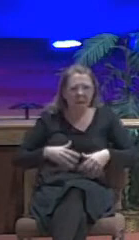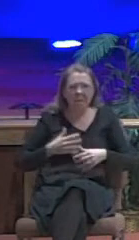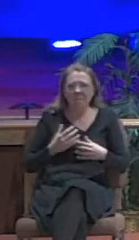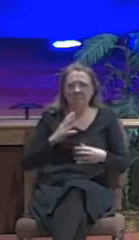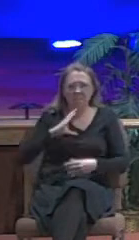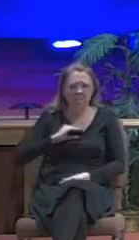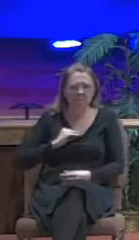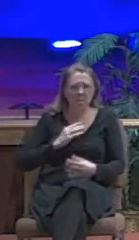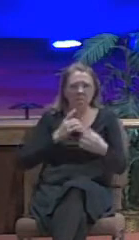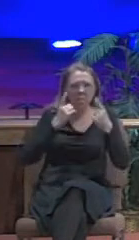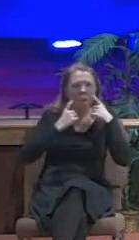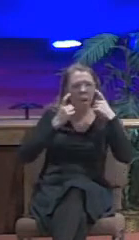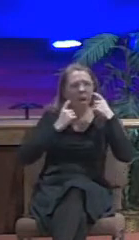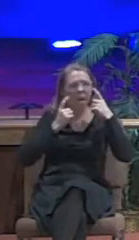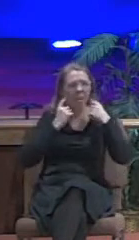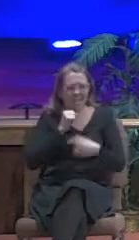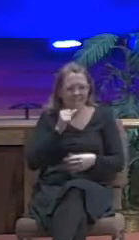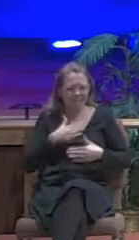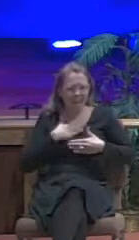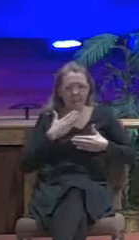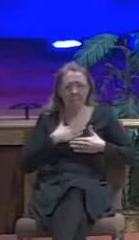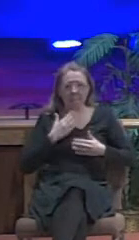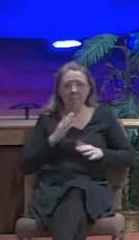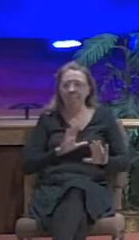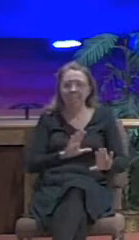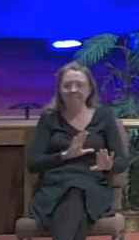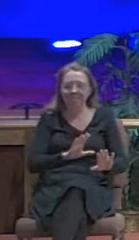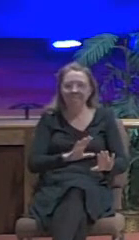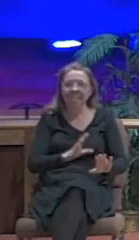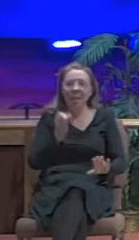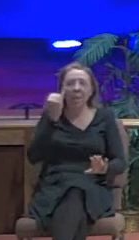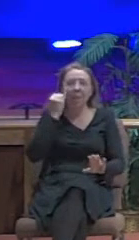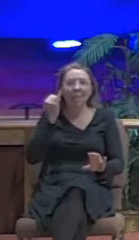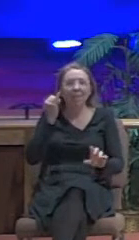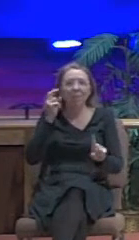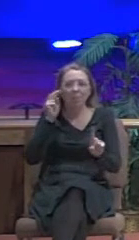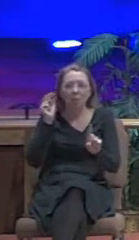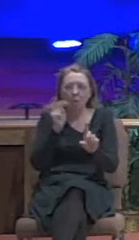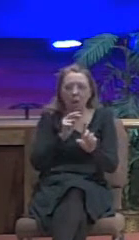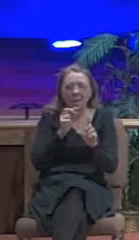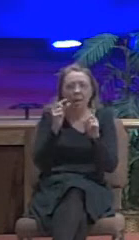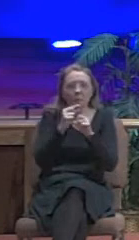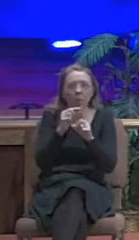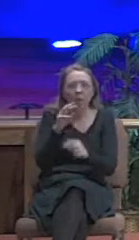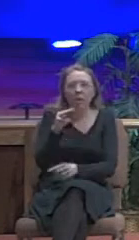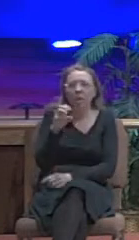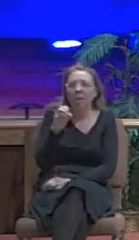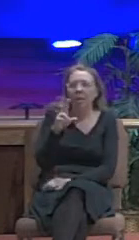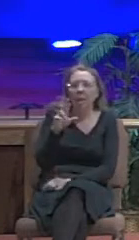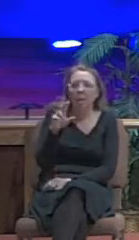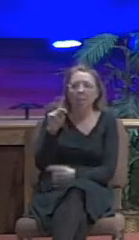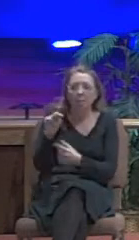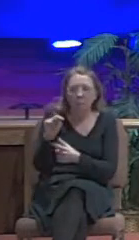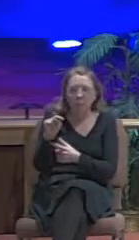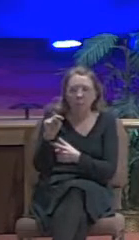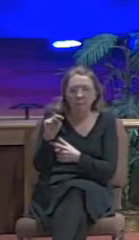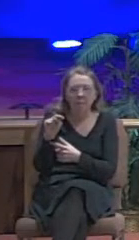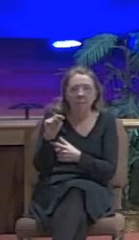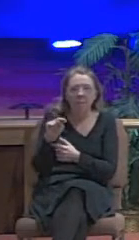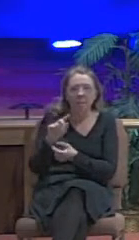me. But when we look at that word mourn, the translation there is showing